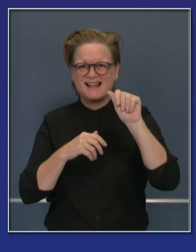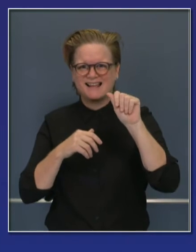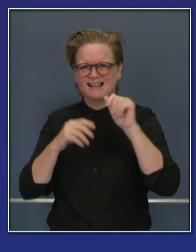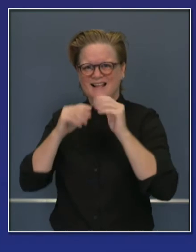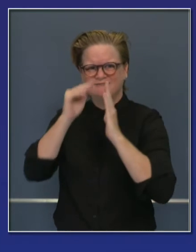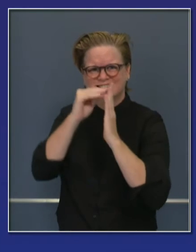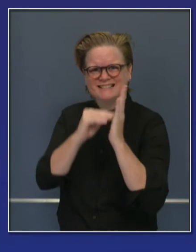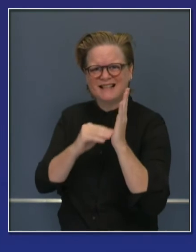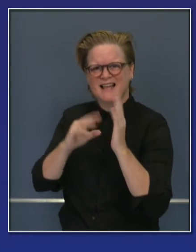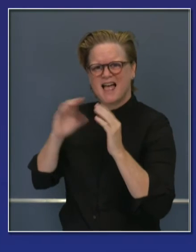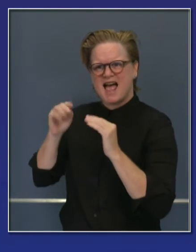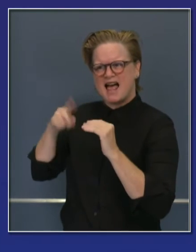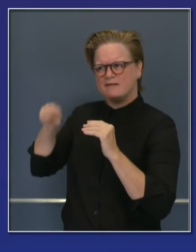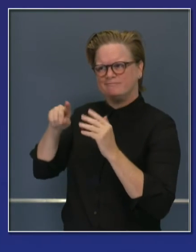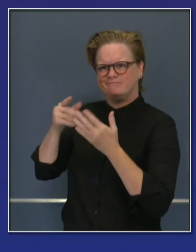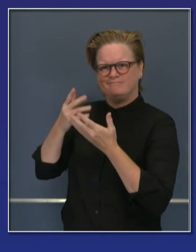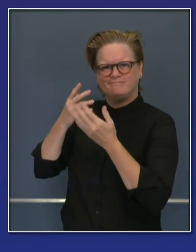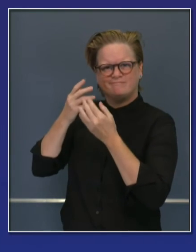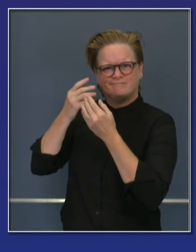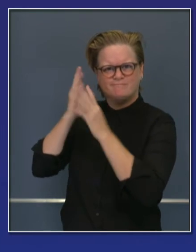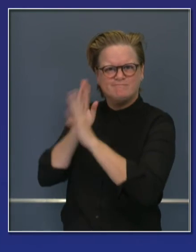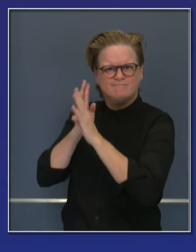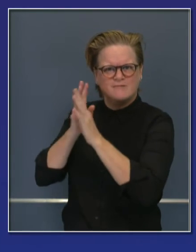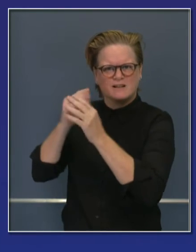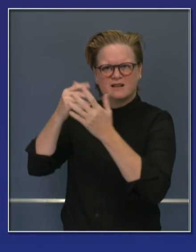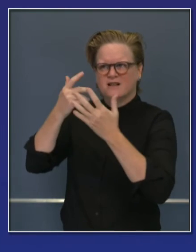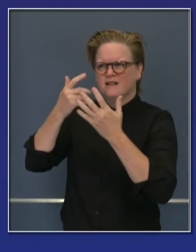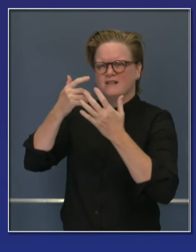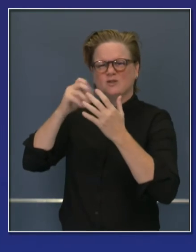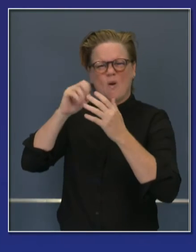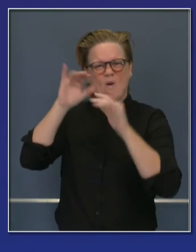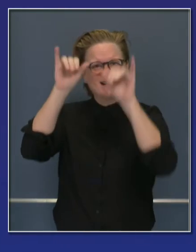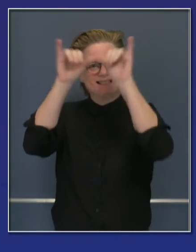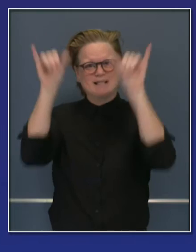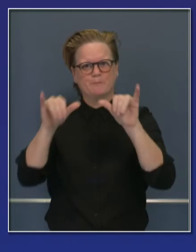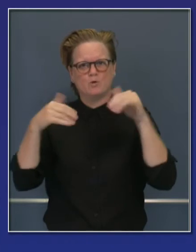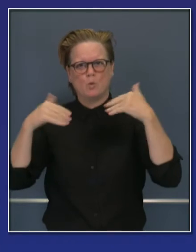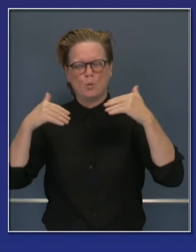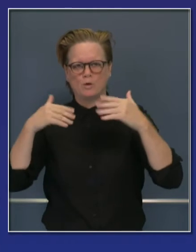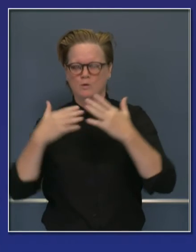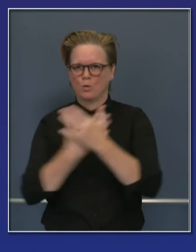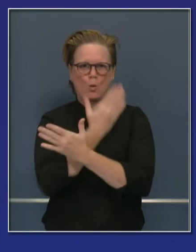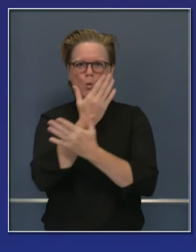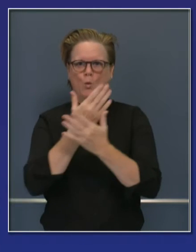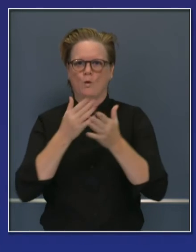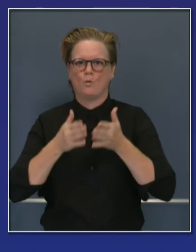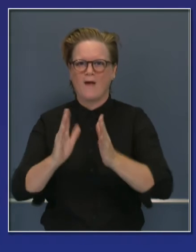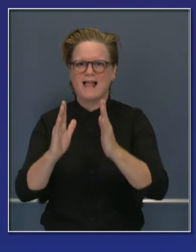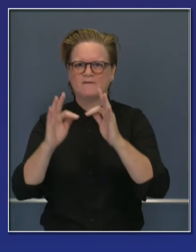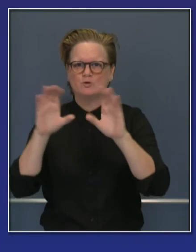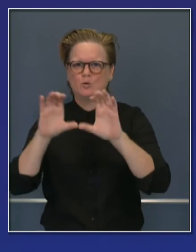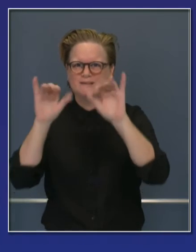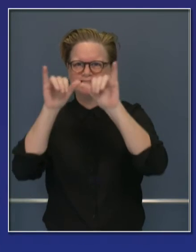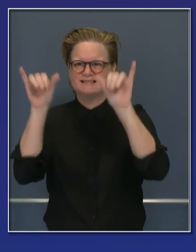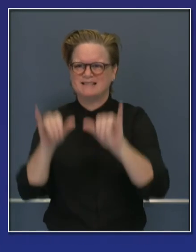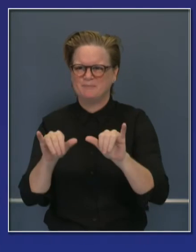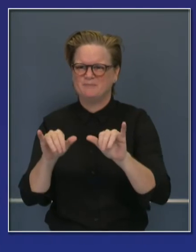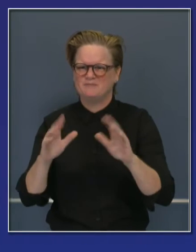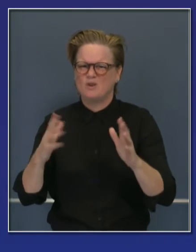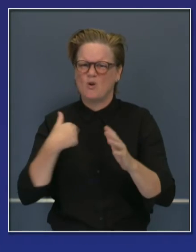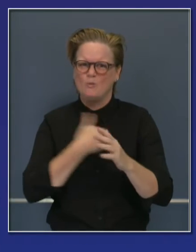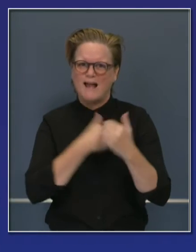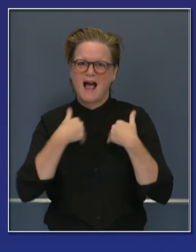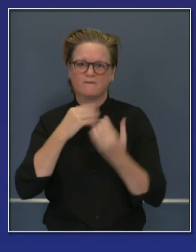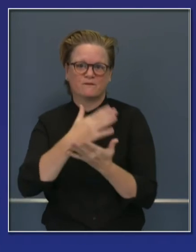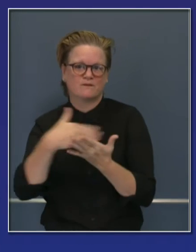signed off to do an end-to-end IT strategy. That's why you see in this slide 2 phases of IT development, both December,